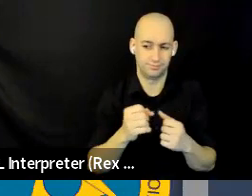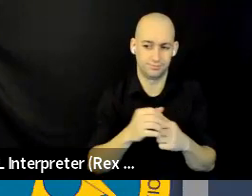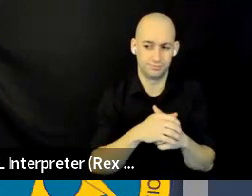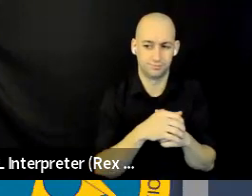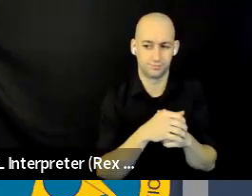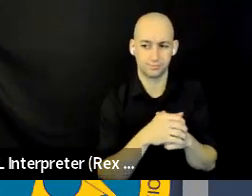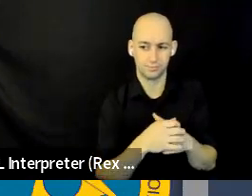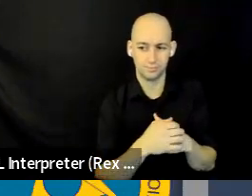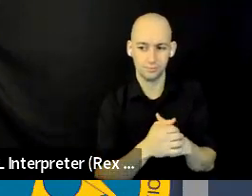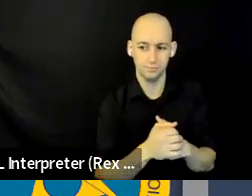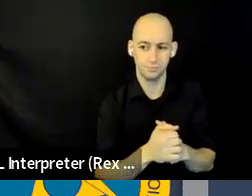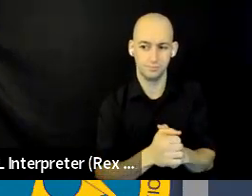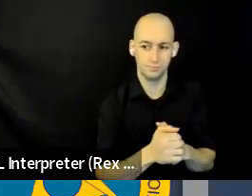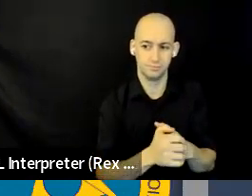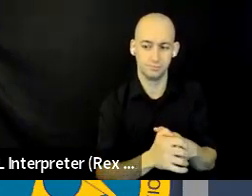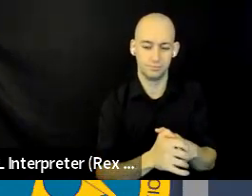So.